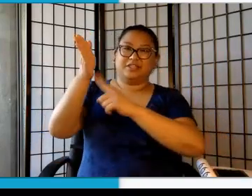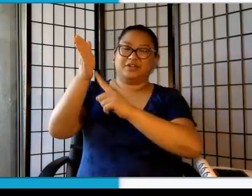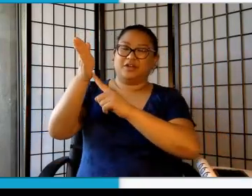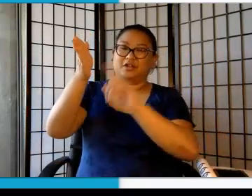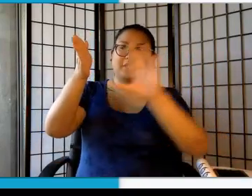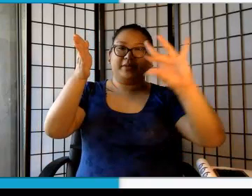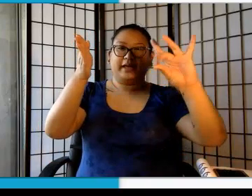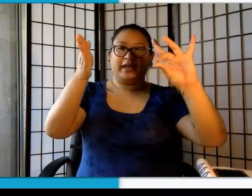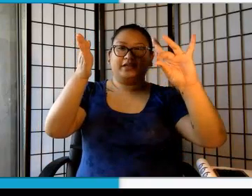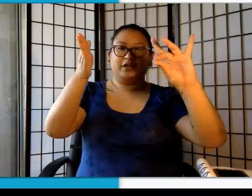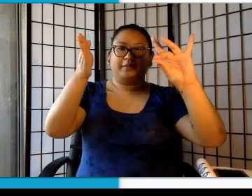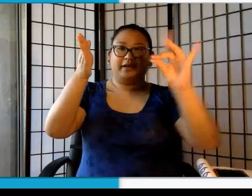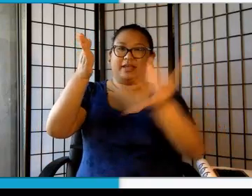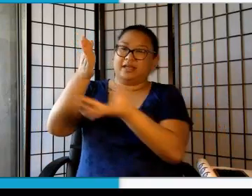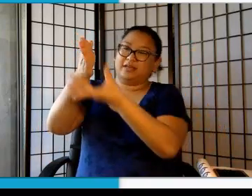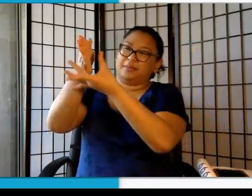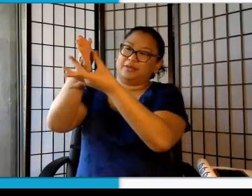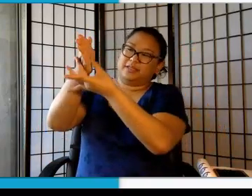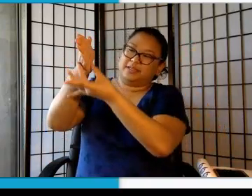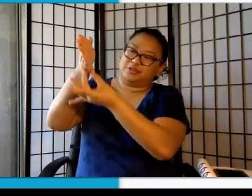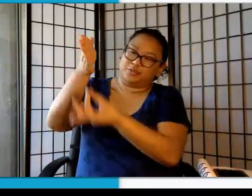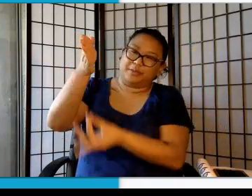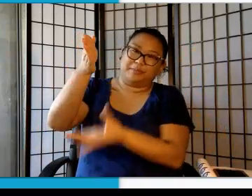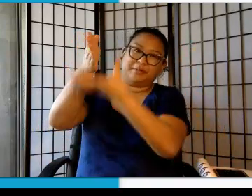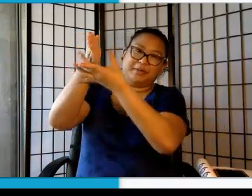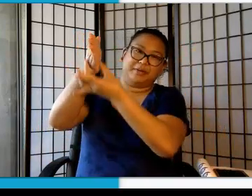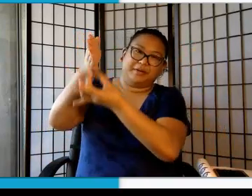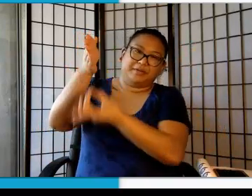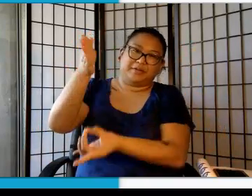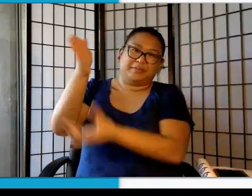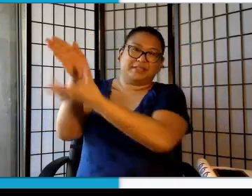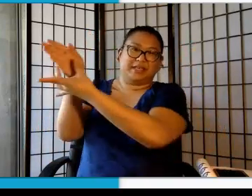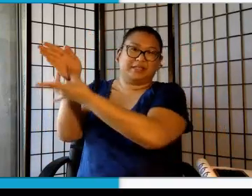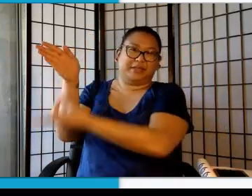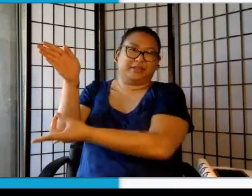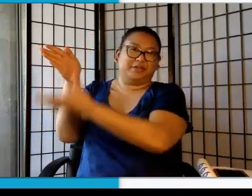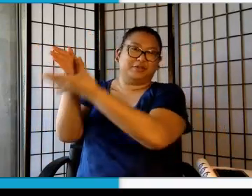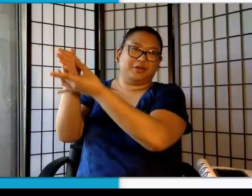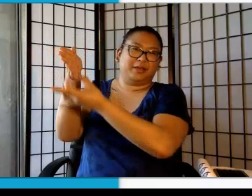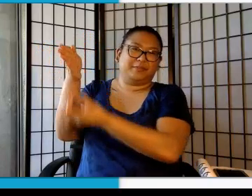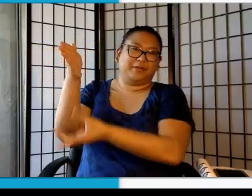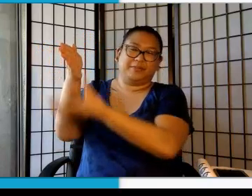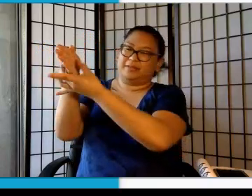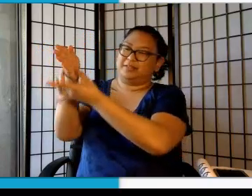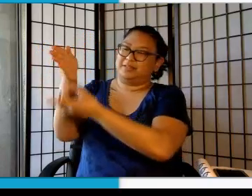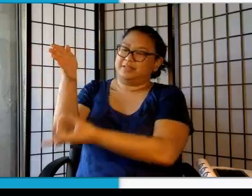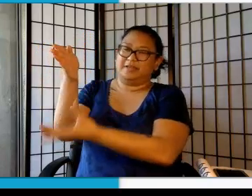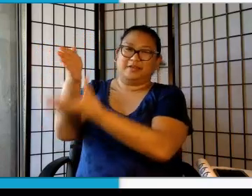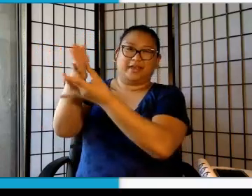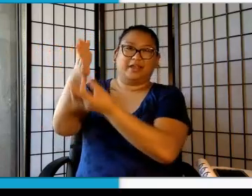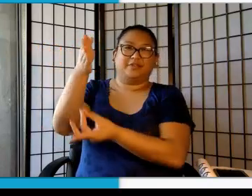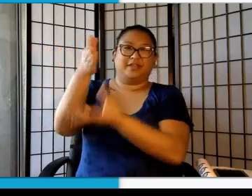Greasy, this is your non-dominant hand. Dominant hand. Remember, it's going to drip from the slice of pizza. Or drip from